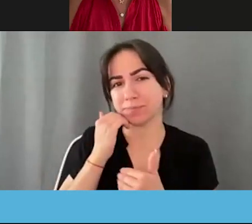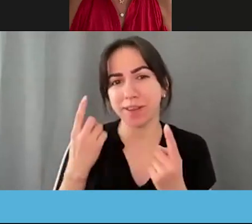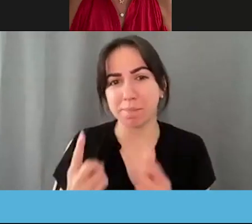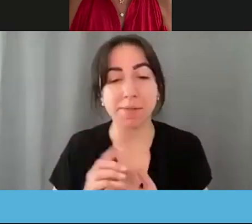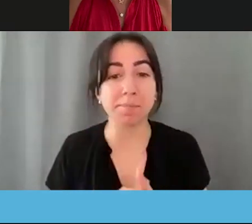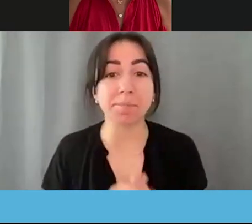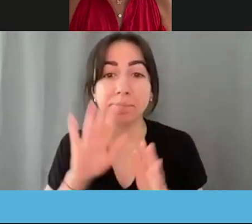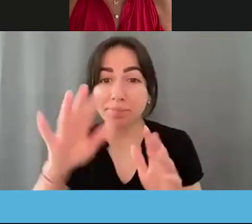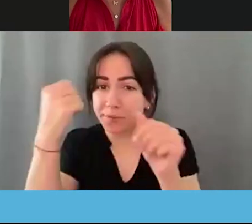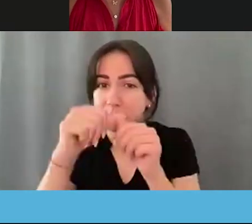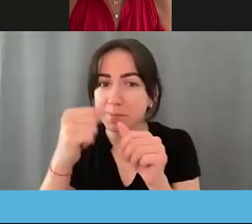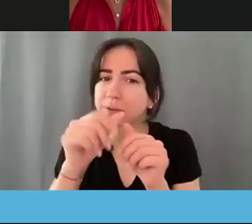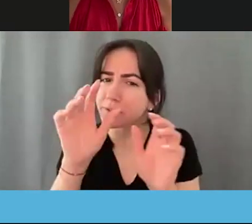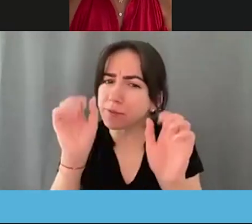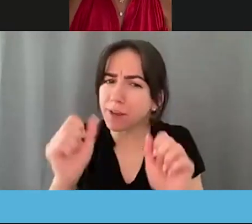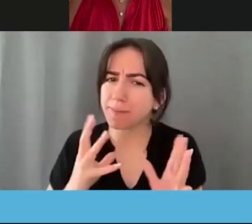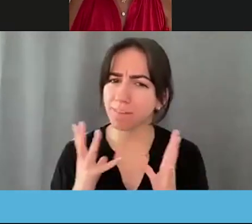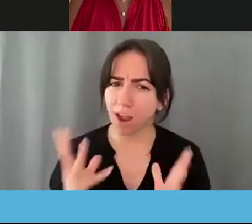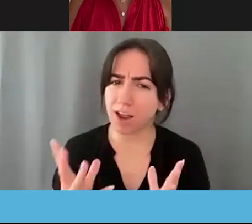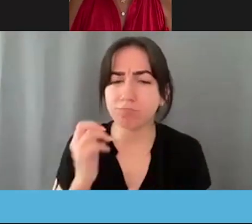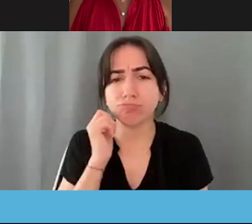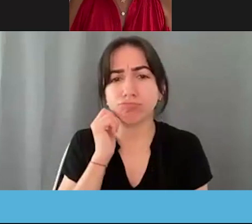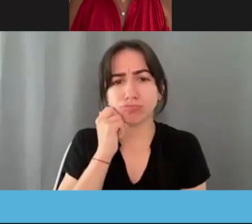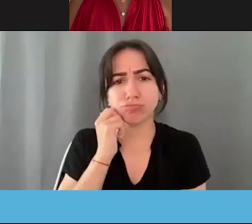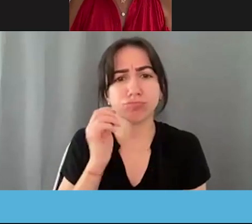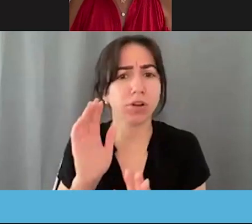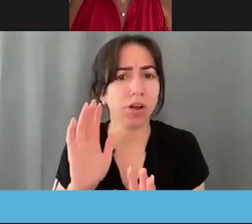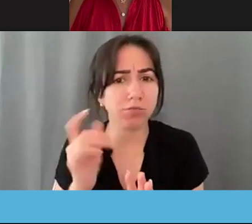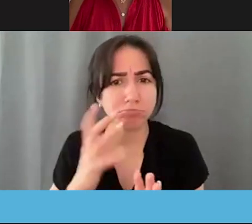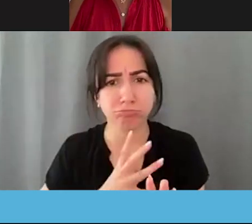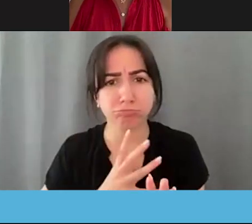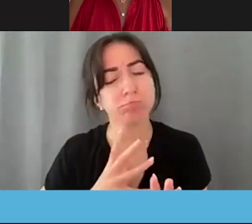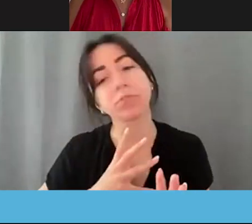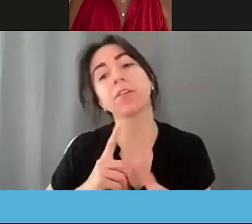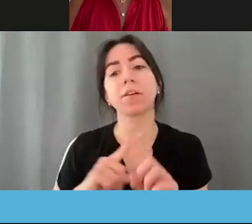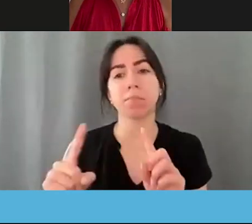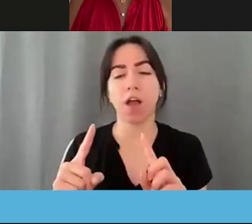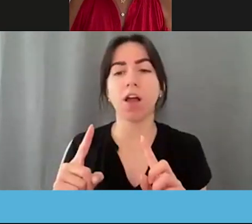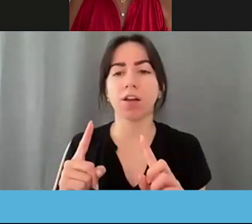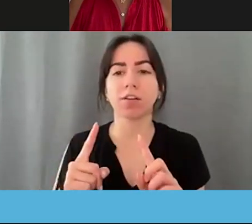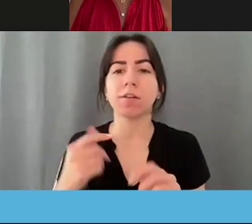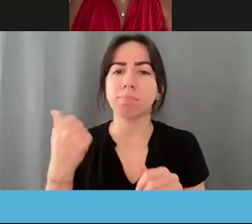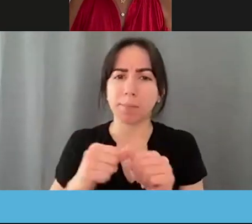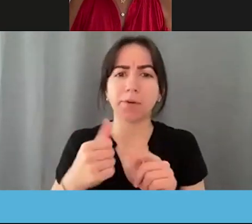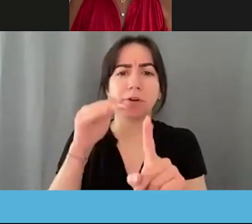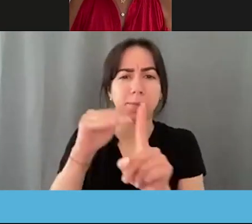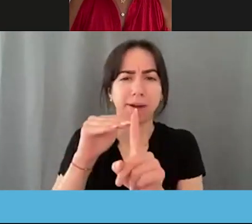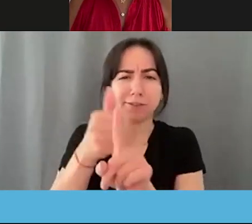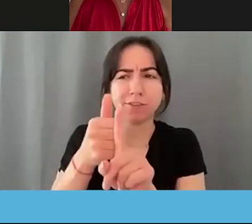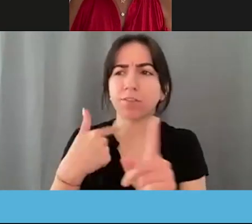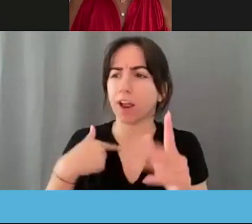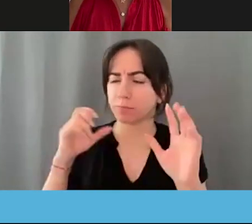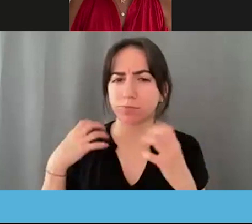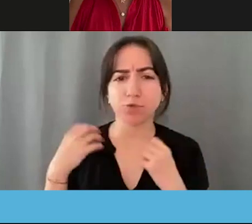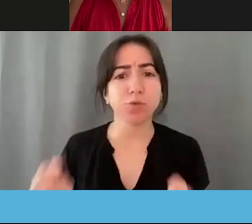But remembering that you can be shy, it's okay. And like Tracy said, speak it into life that you're strong and powerful, and believe